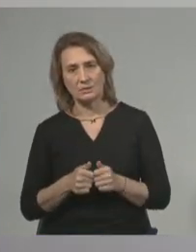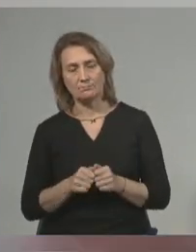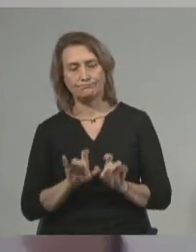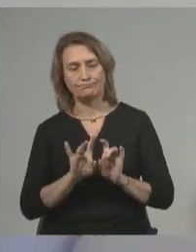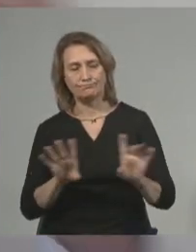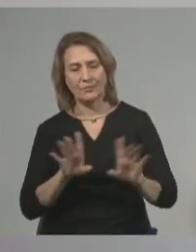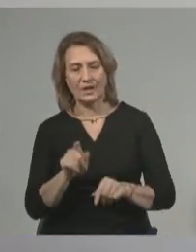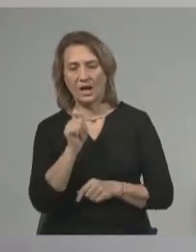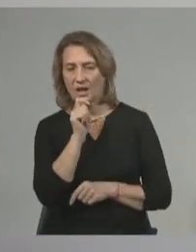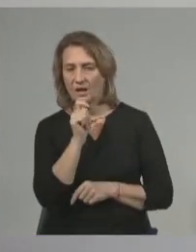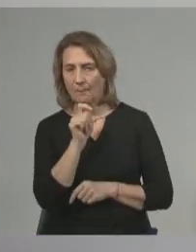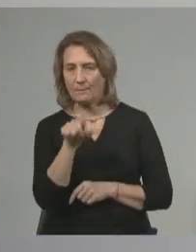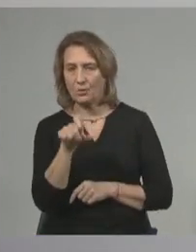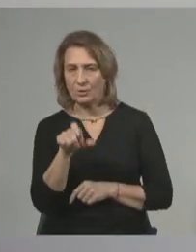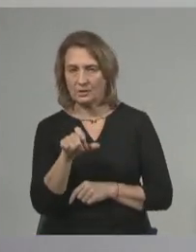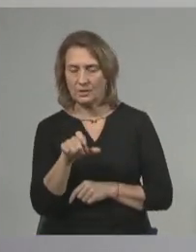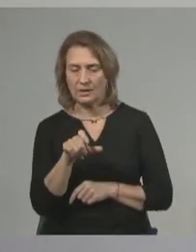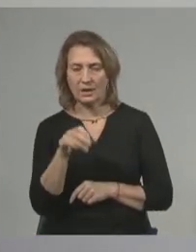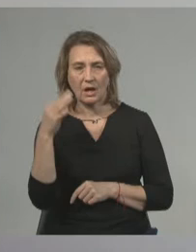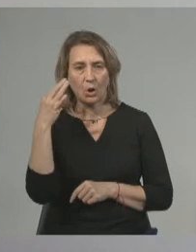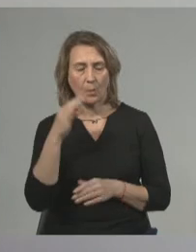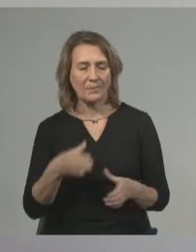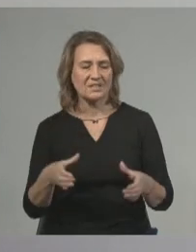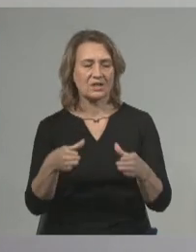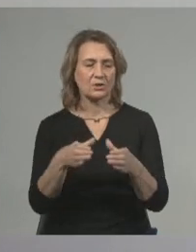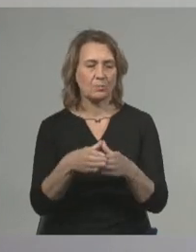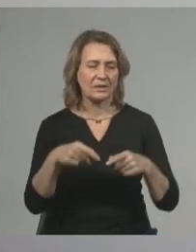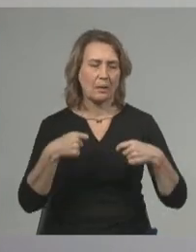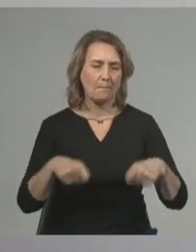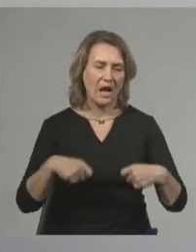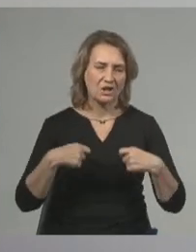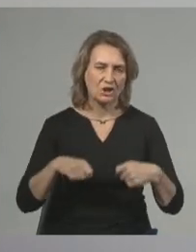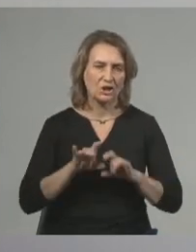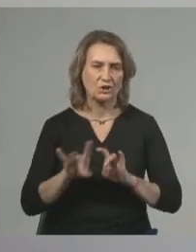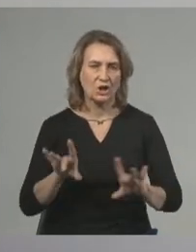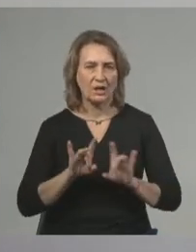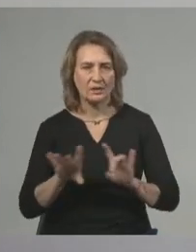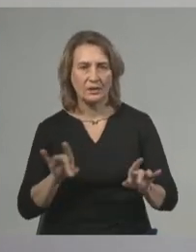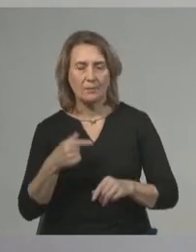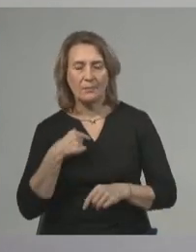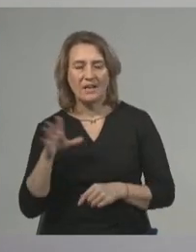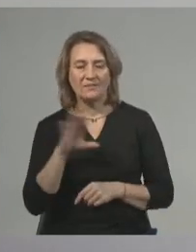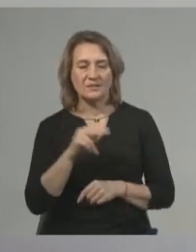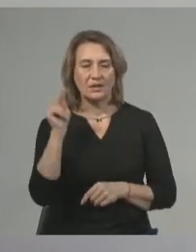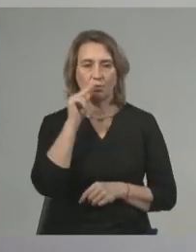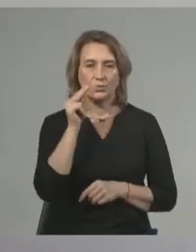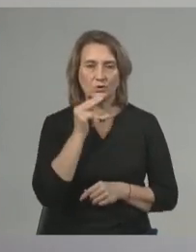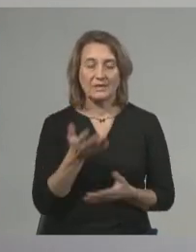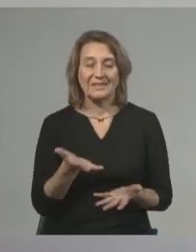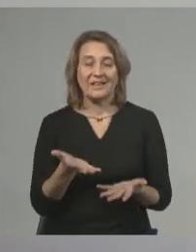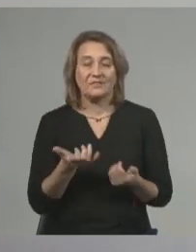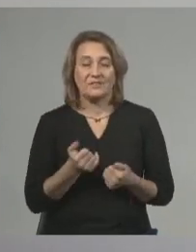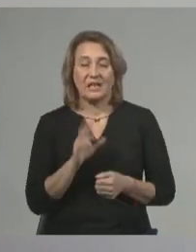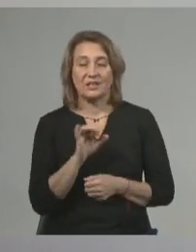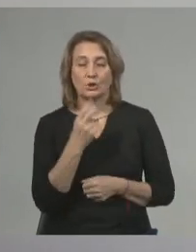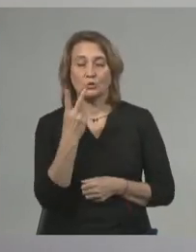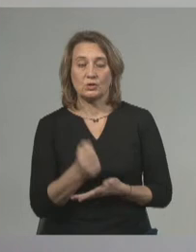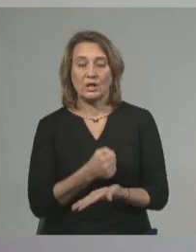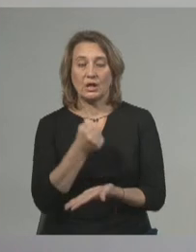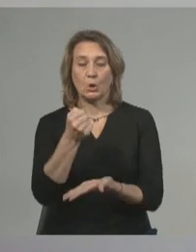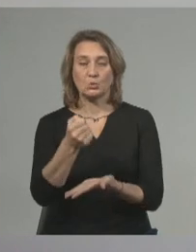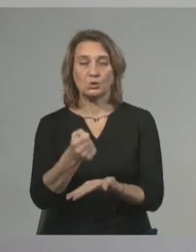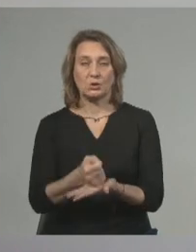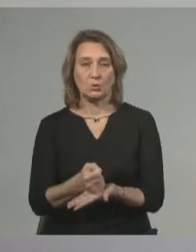the commercial team management we all are learning to see ourselves as social or institutional or structural entrepreneurs